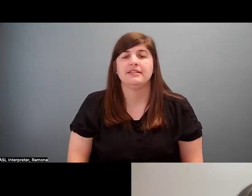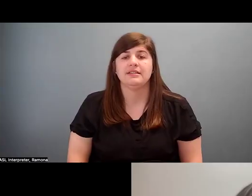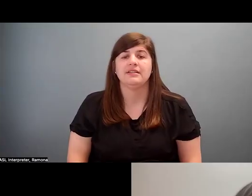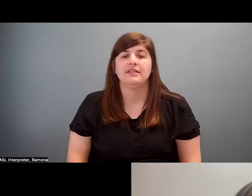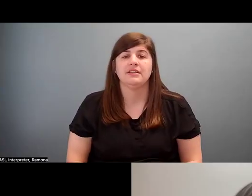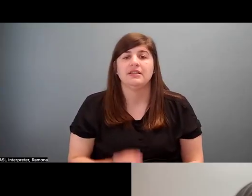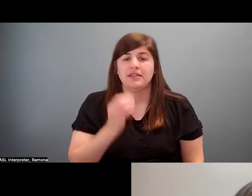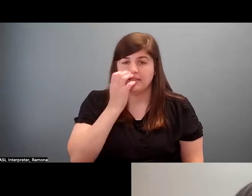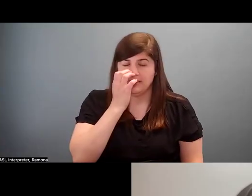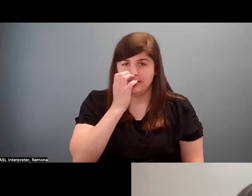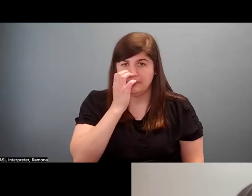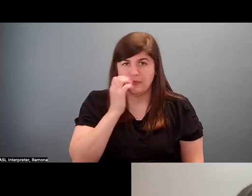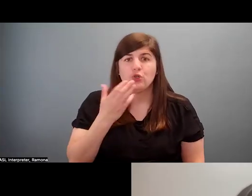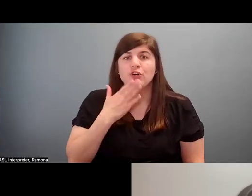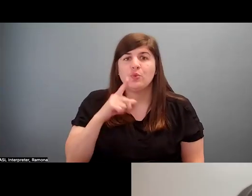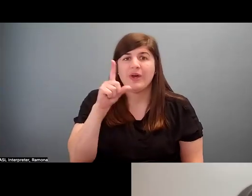Okay, here's a good question from